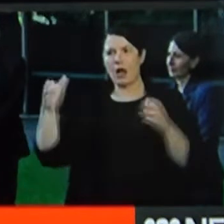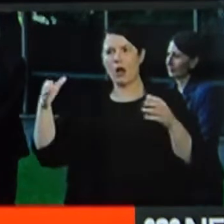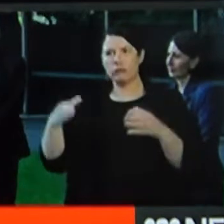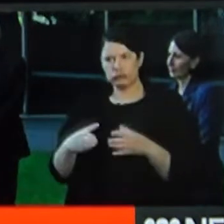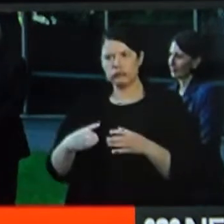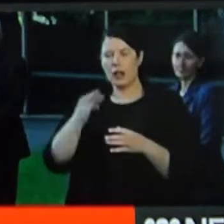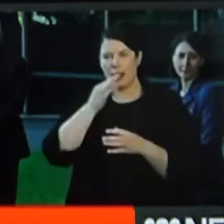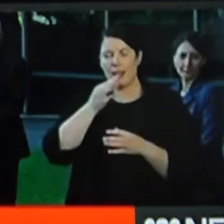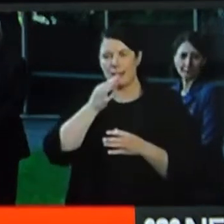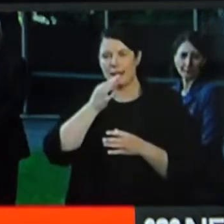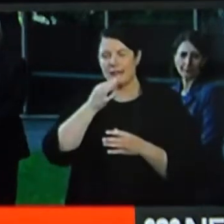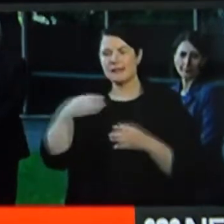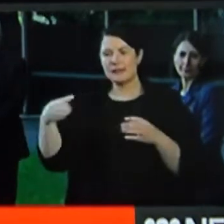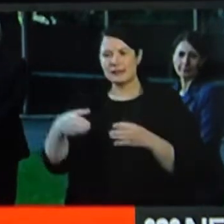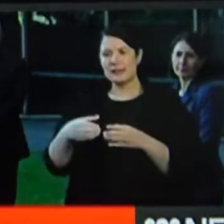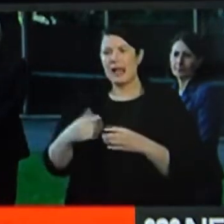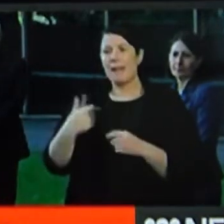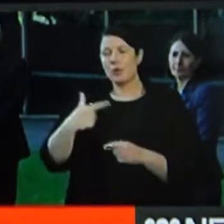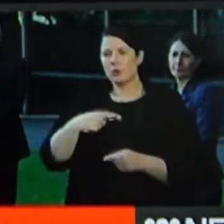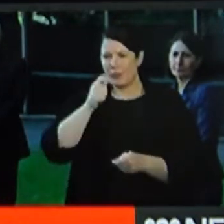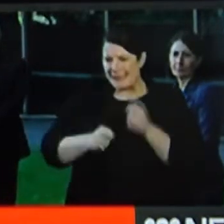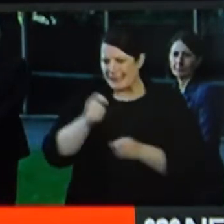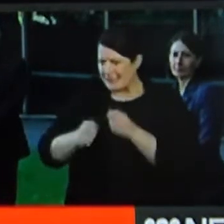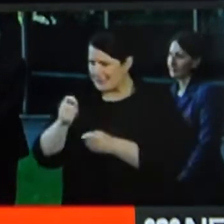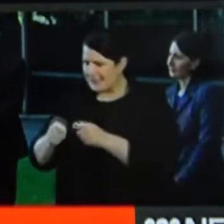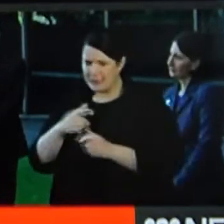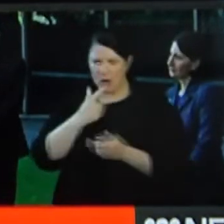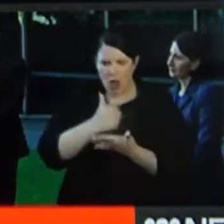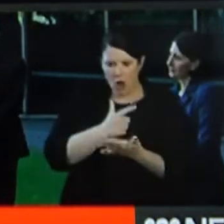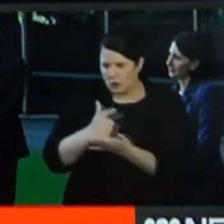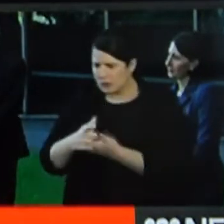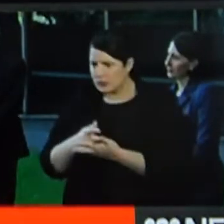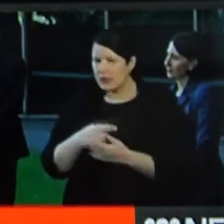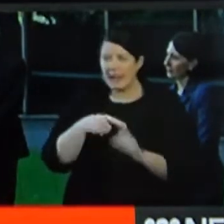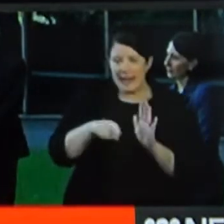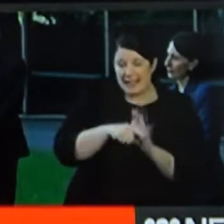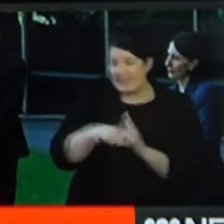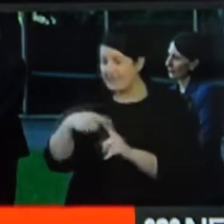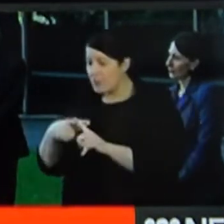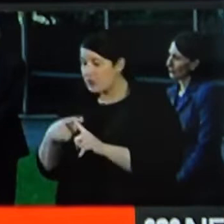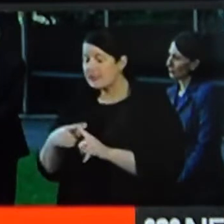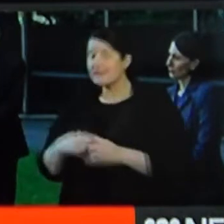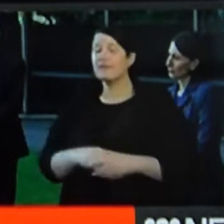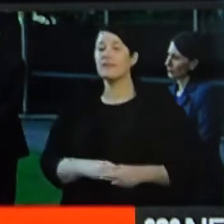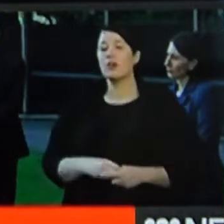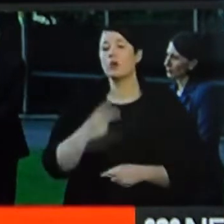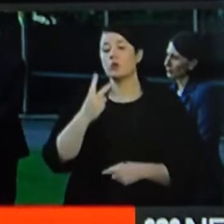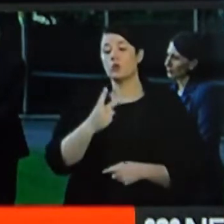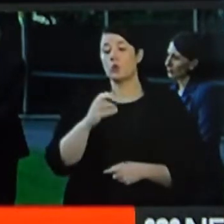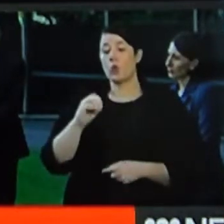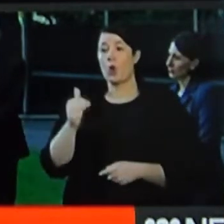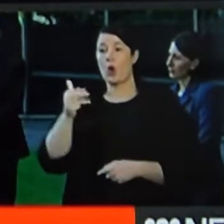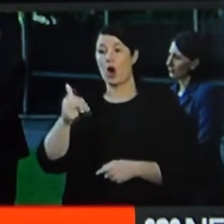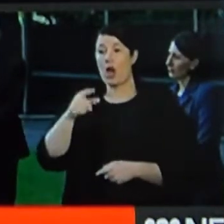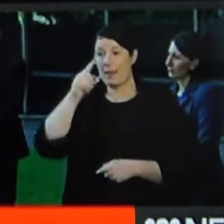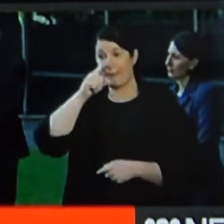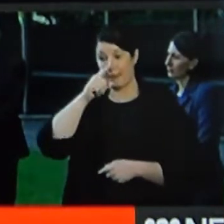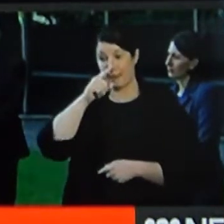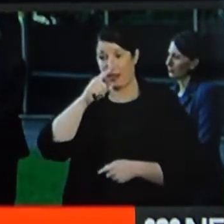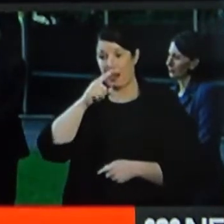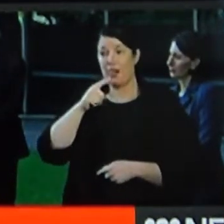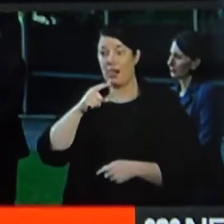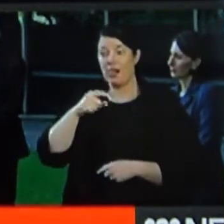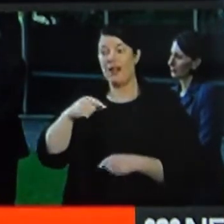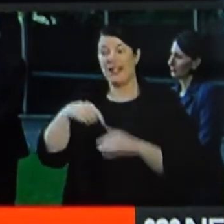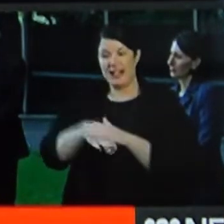in the presence of reasonably high testing rates. There are 10 deaths, and currently we have 209 people treated